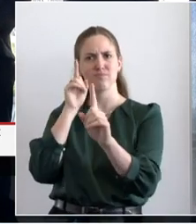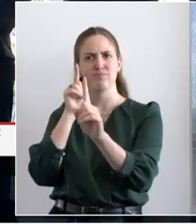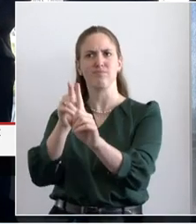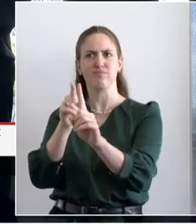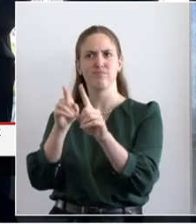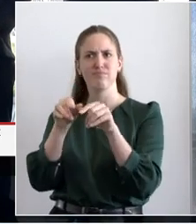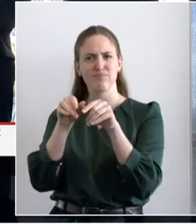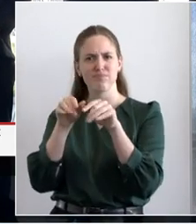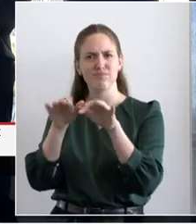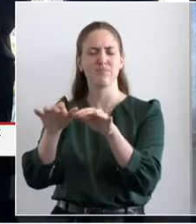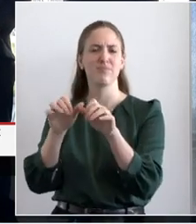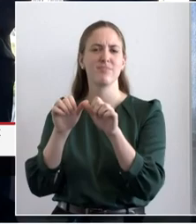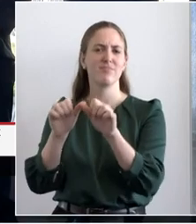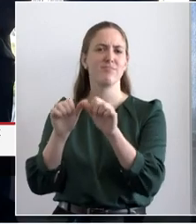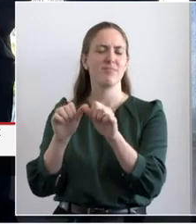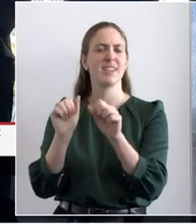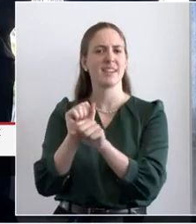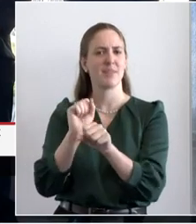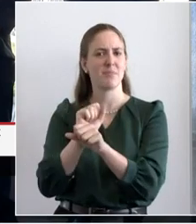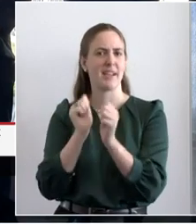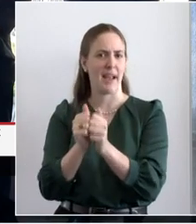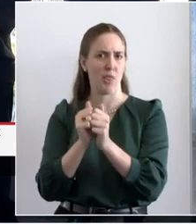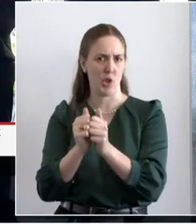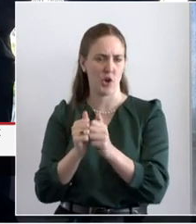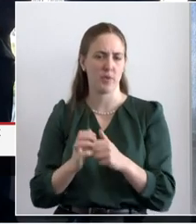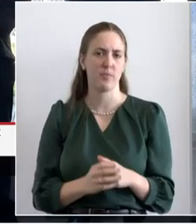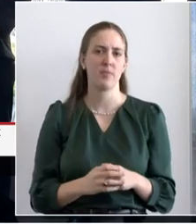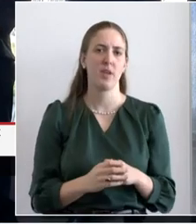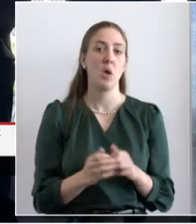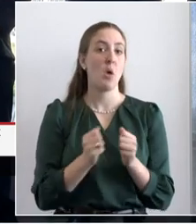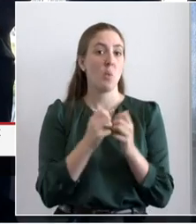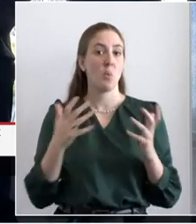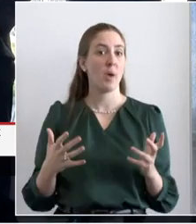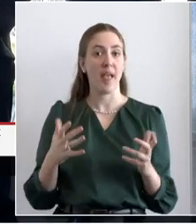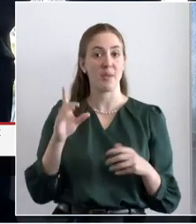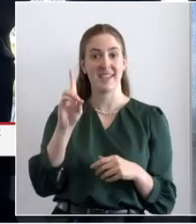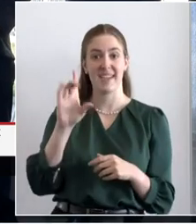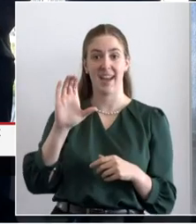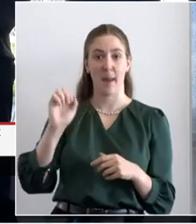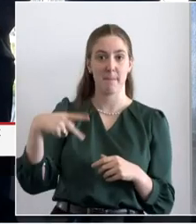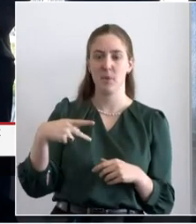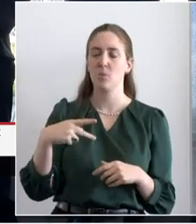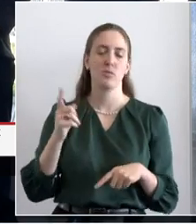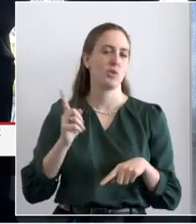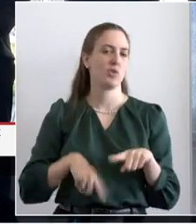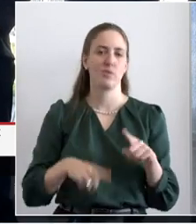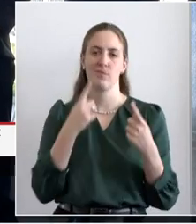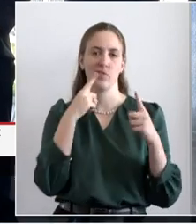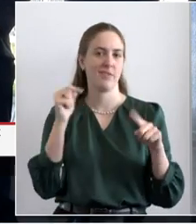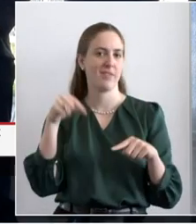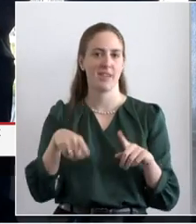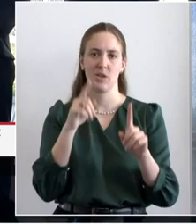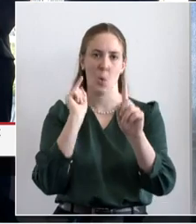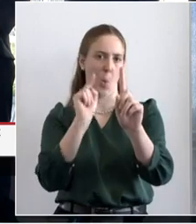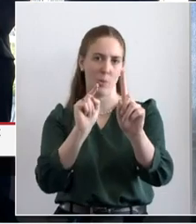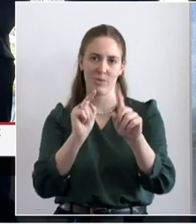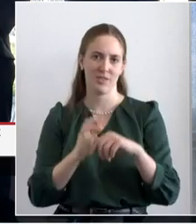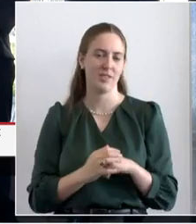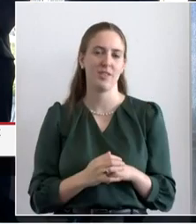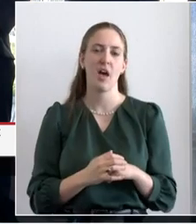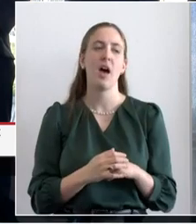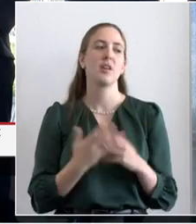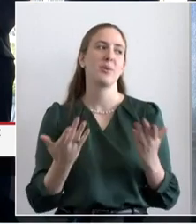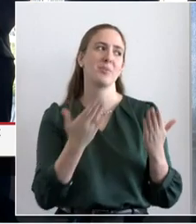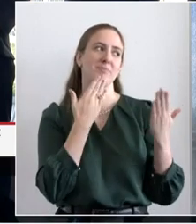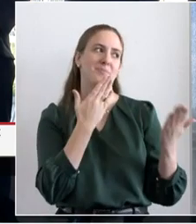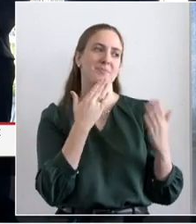one band and that one sound. We would also not be able to achieve these goals without DCAP. So I want to thank DCAP, and I applaud you for the work that